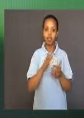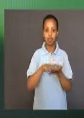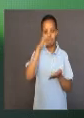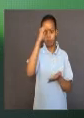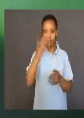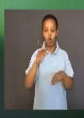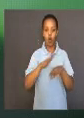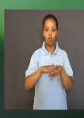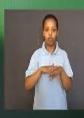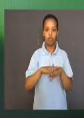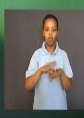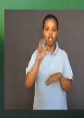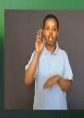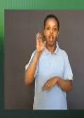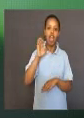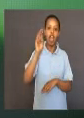on evolution.